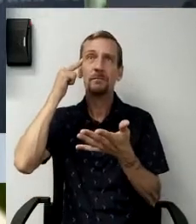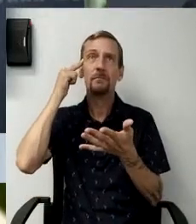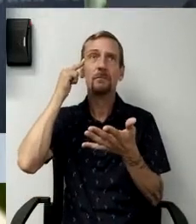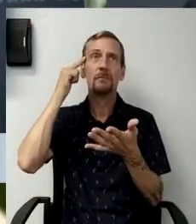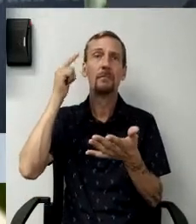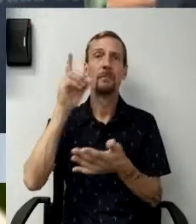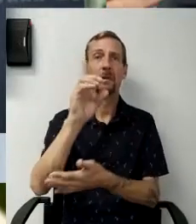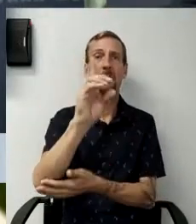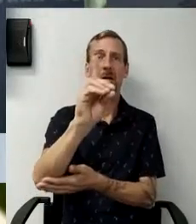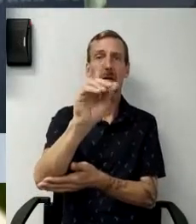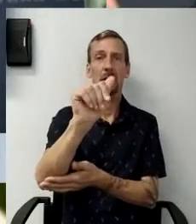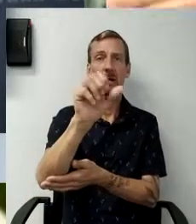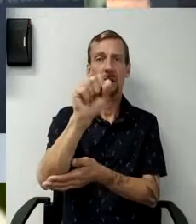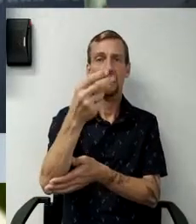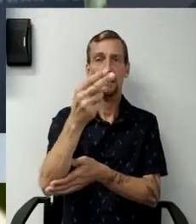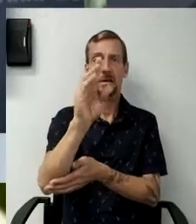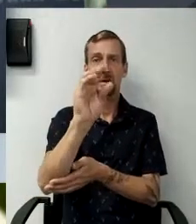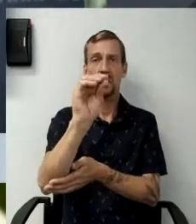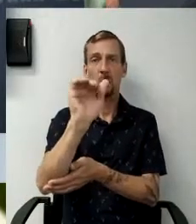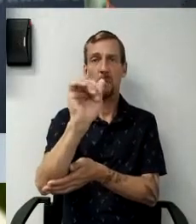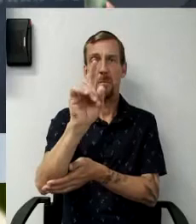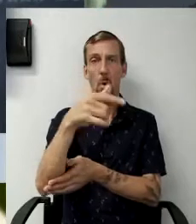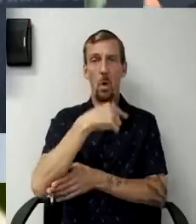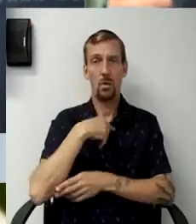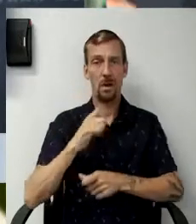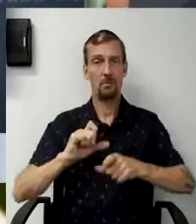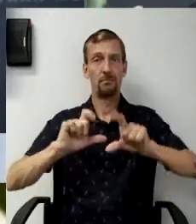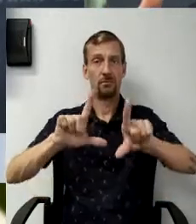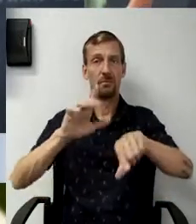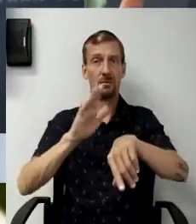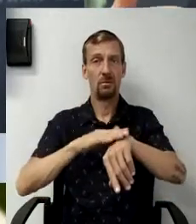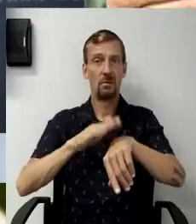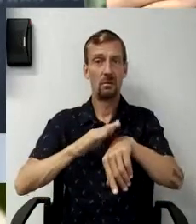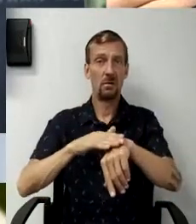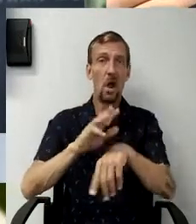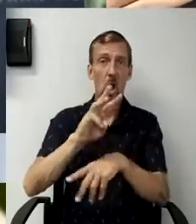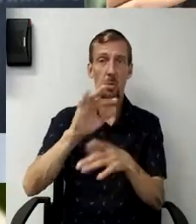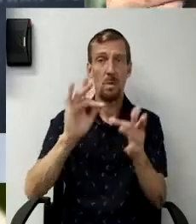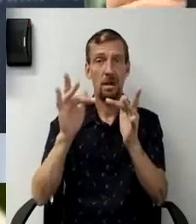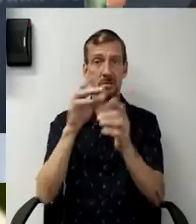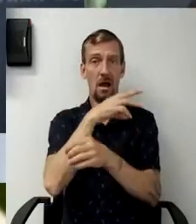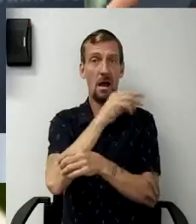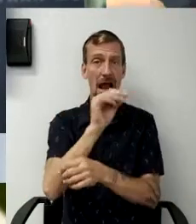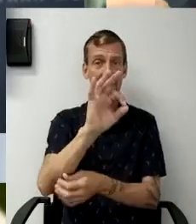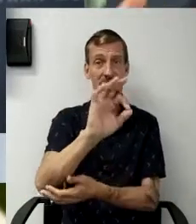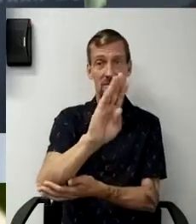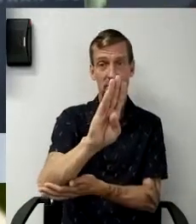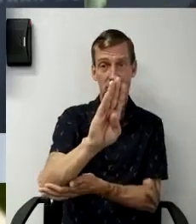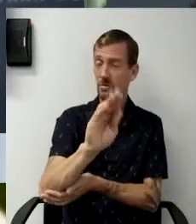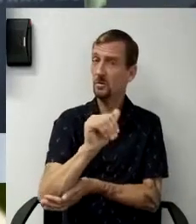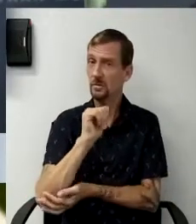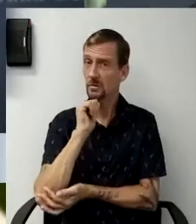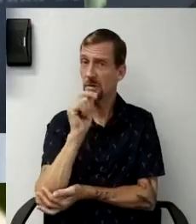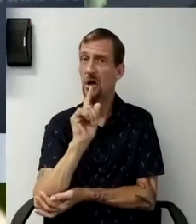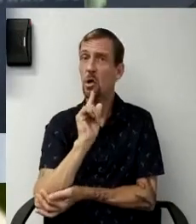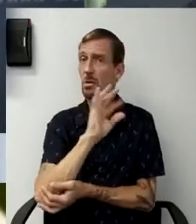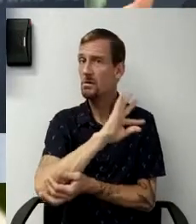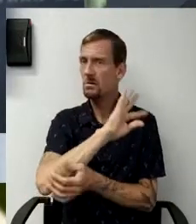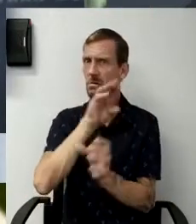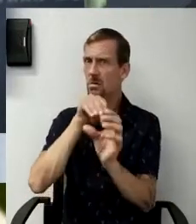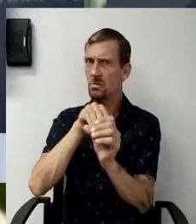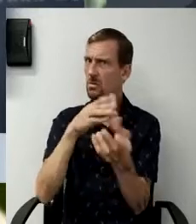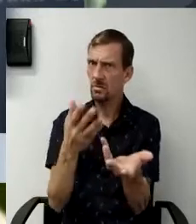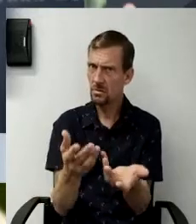the dashboard that we've been publishing on our website and on Facebook and so forth has not really included